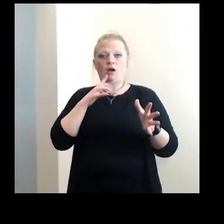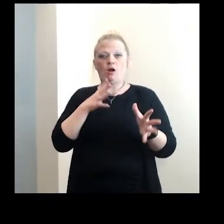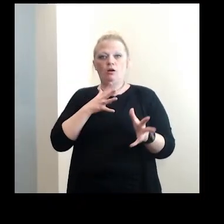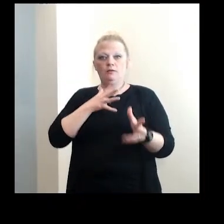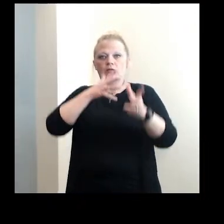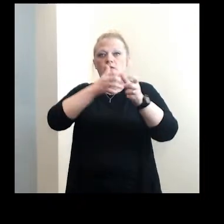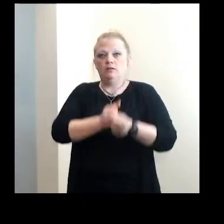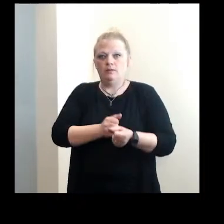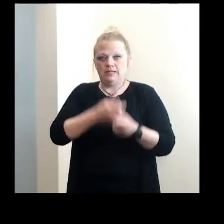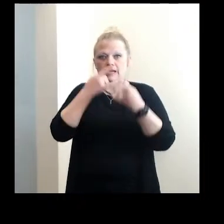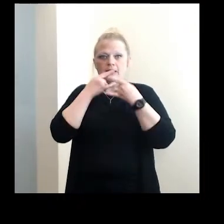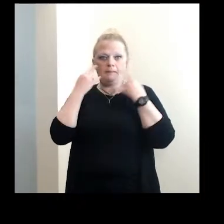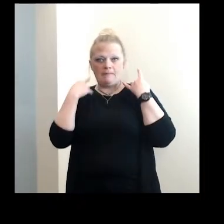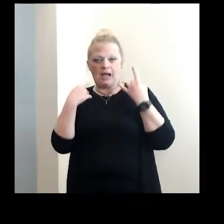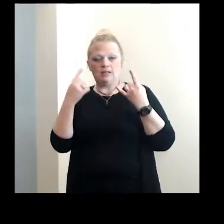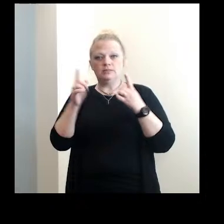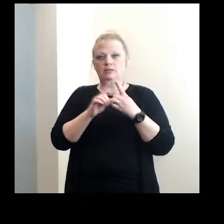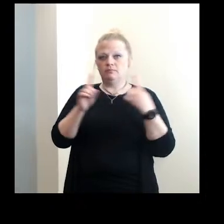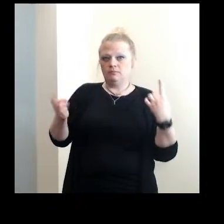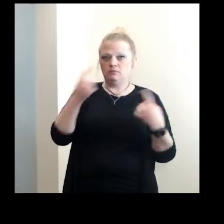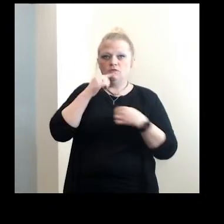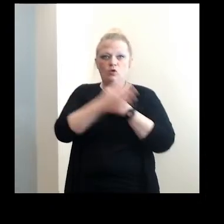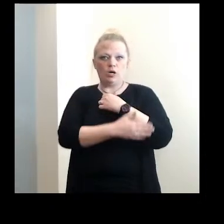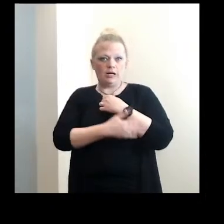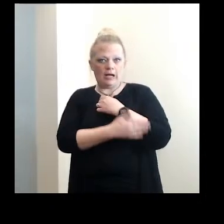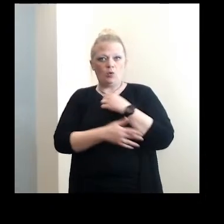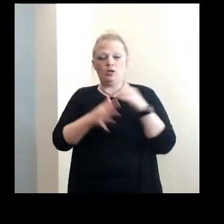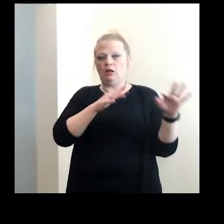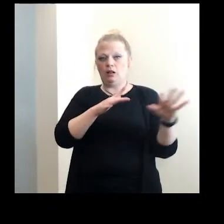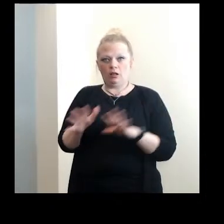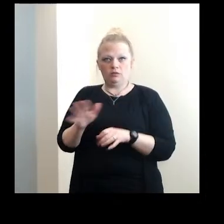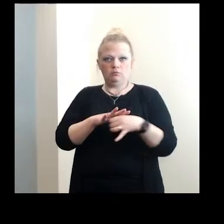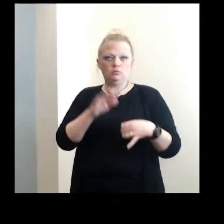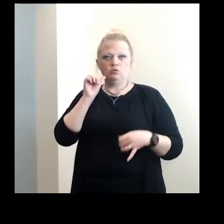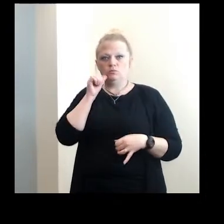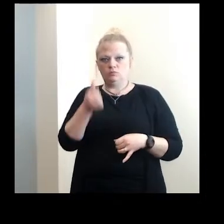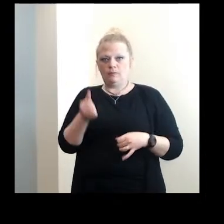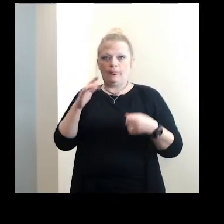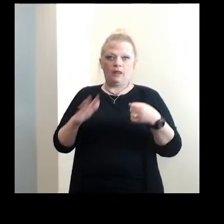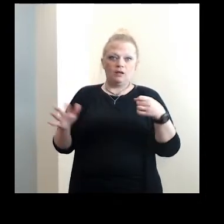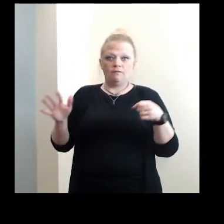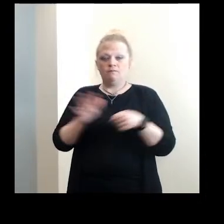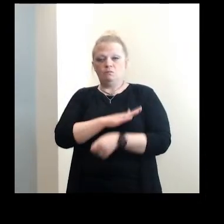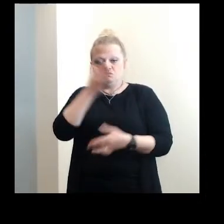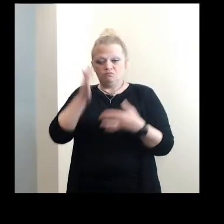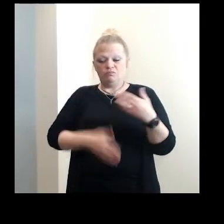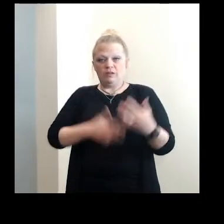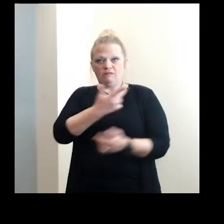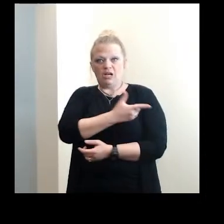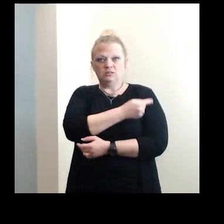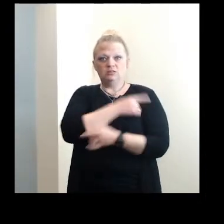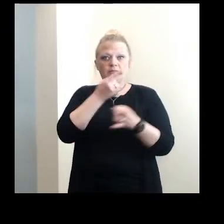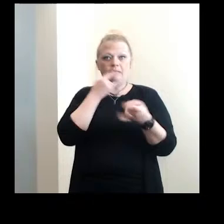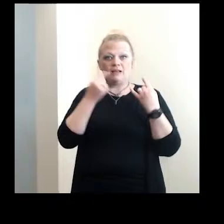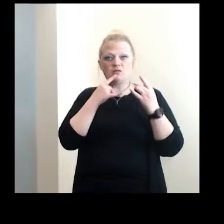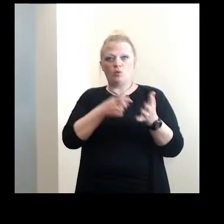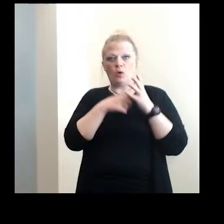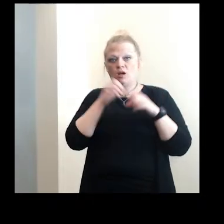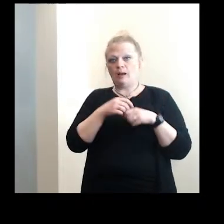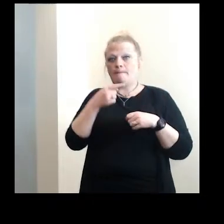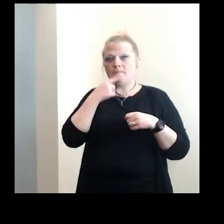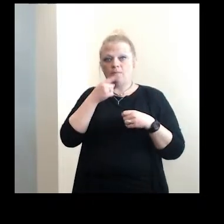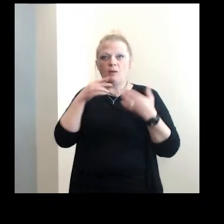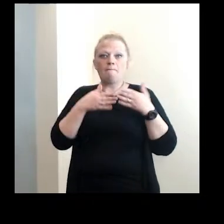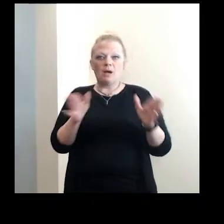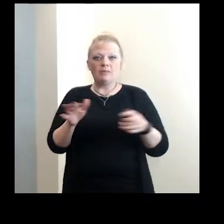distancing policies for county employees and county work sites effective tomorrow. Fully vaccinated employees, masks are required in public areas